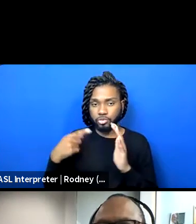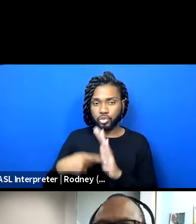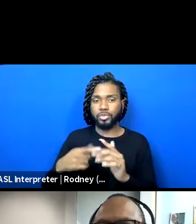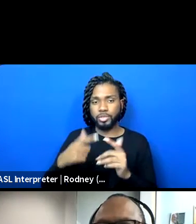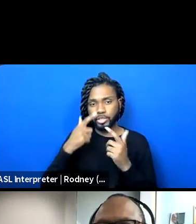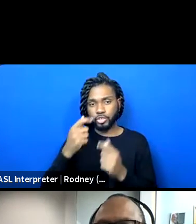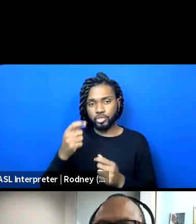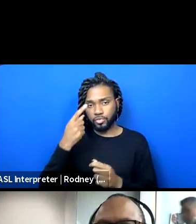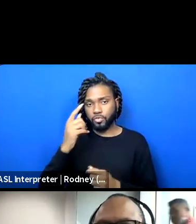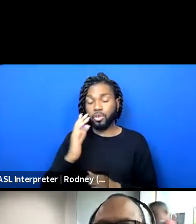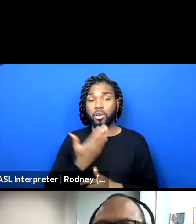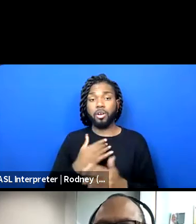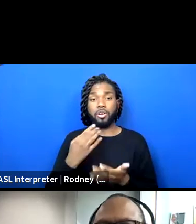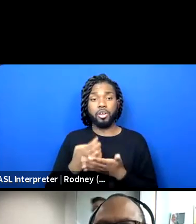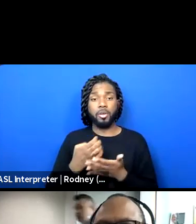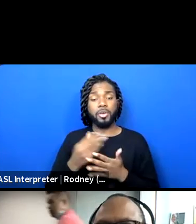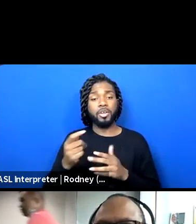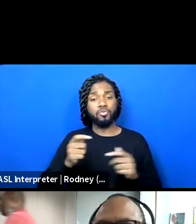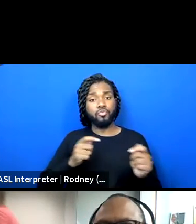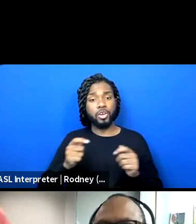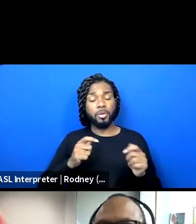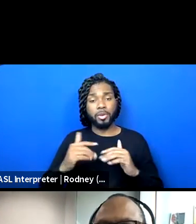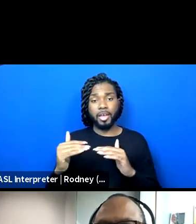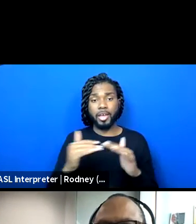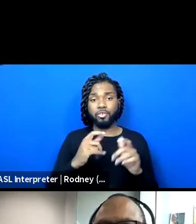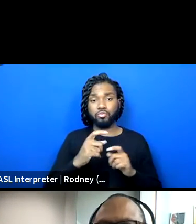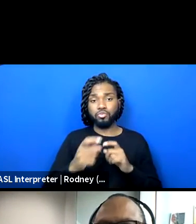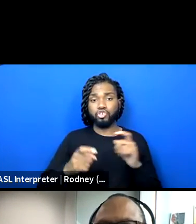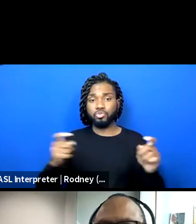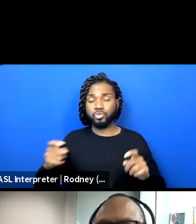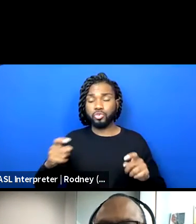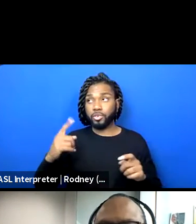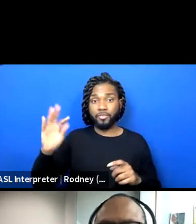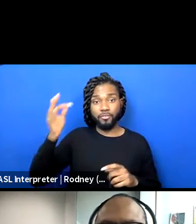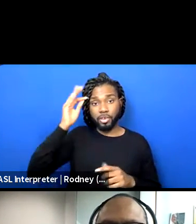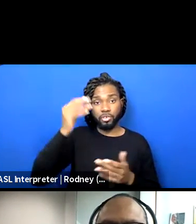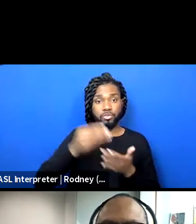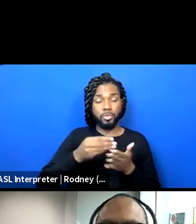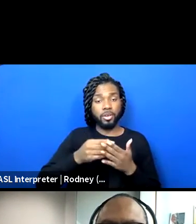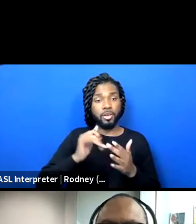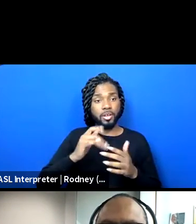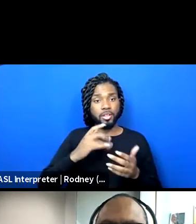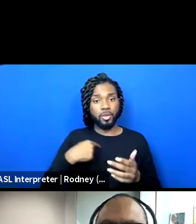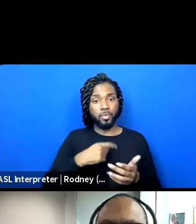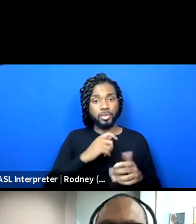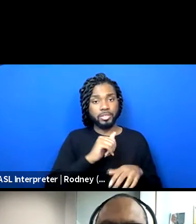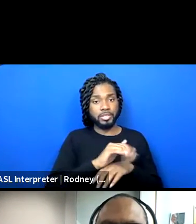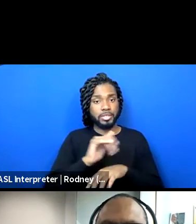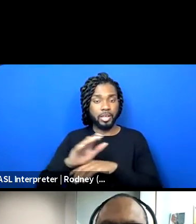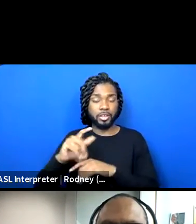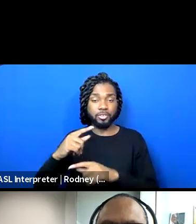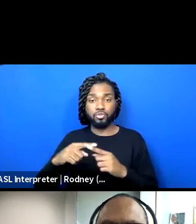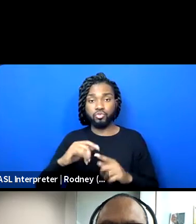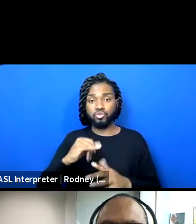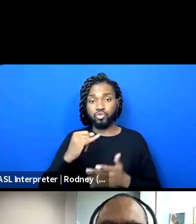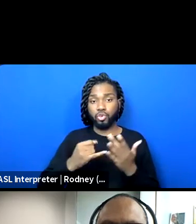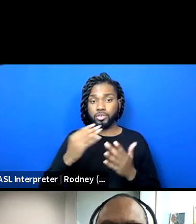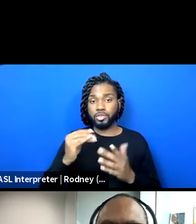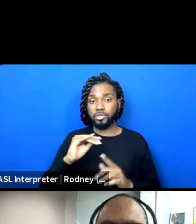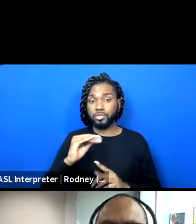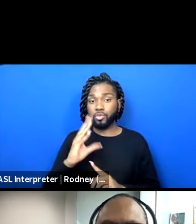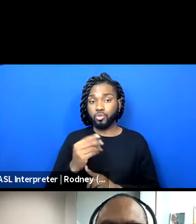to regulate the equitable distribution of these federal dollars going to the arts and cultural sector. We also